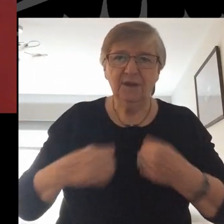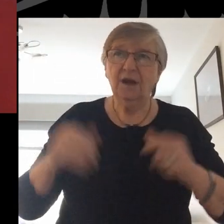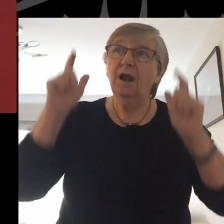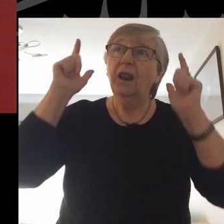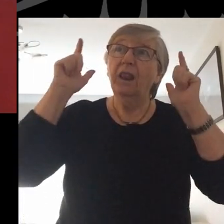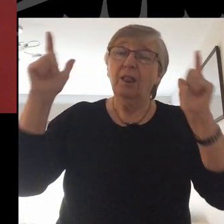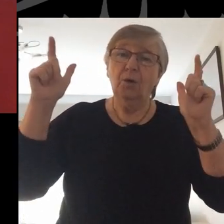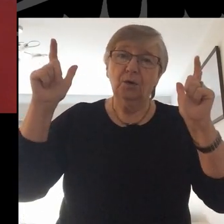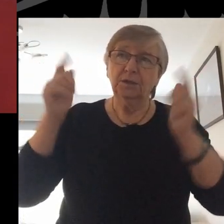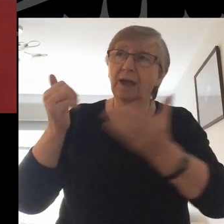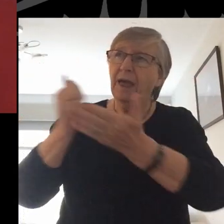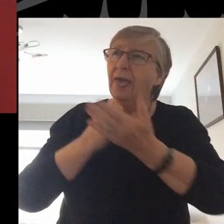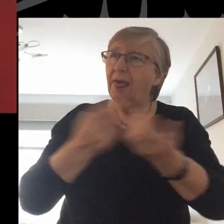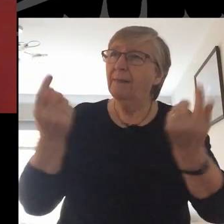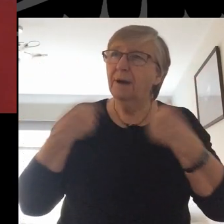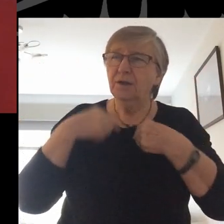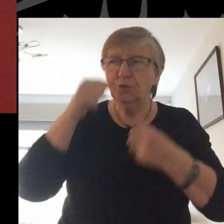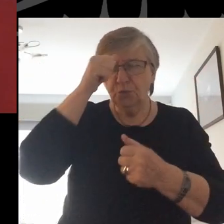assure us now of forgiveness,